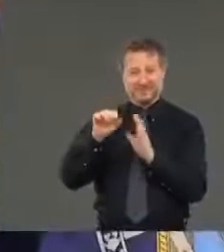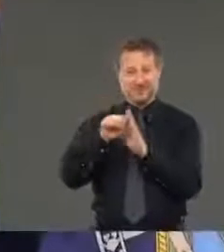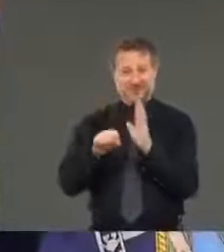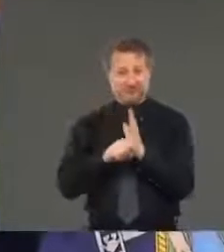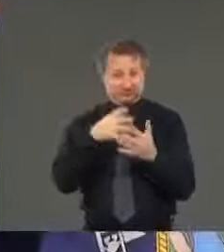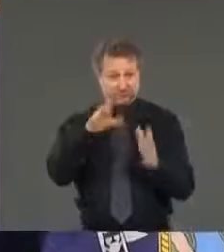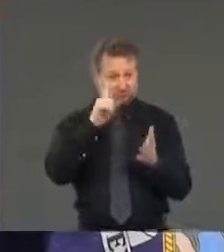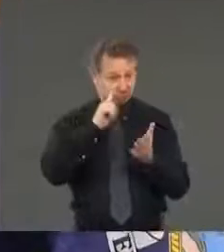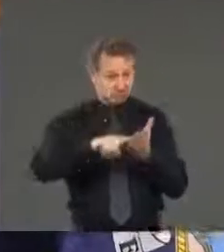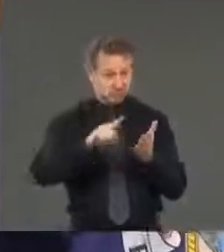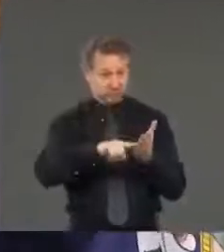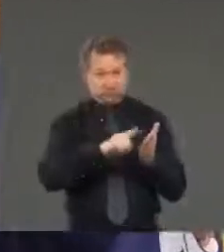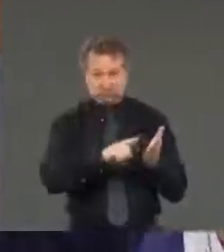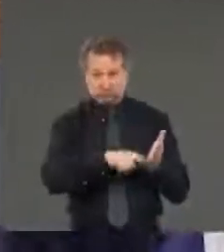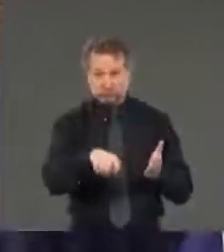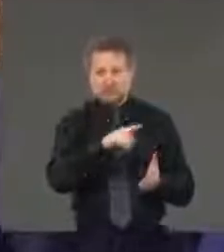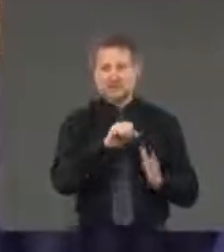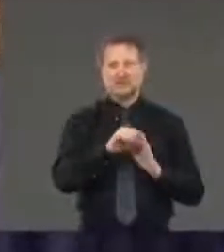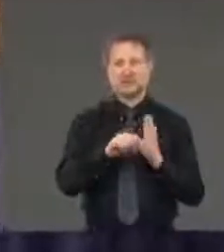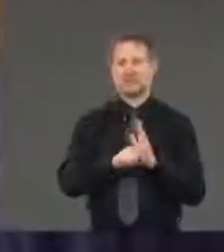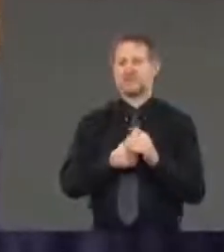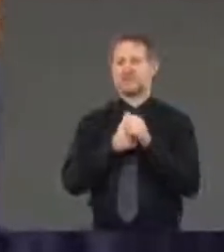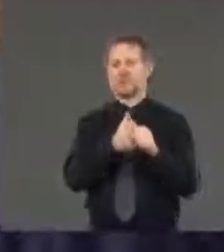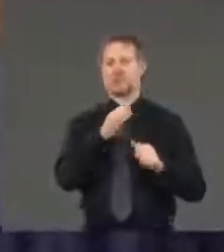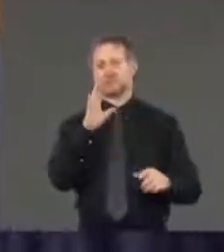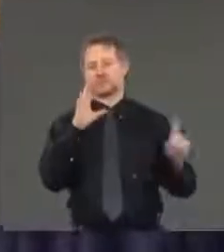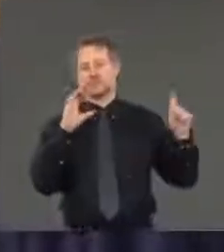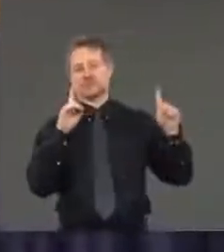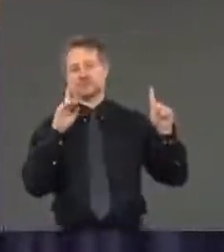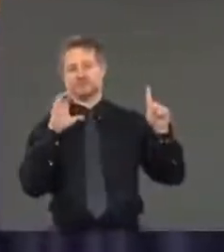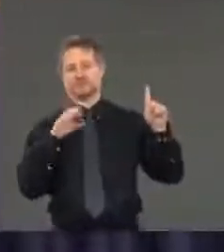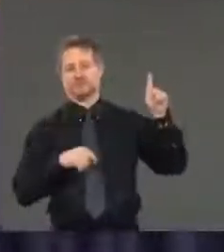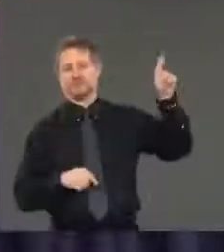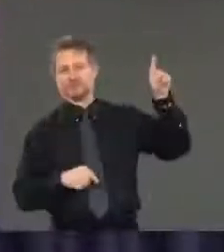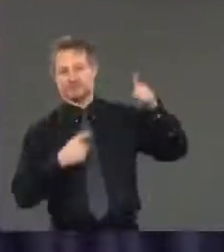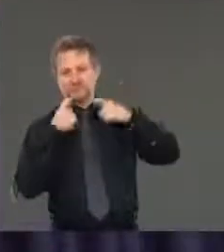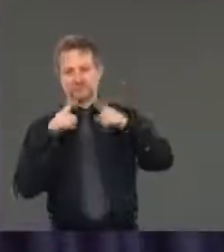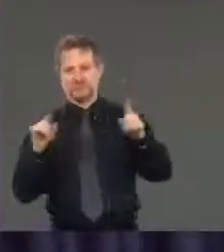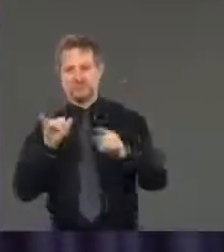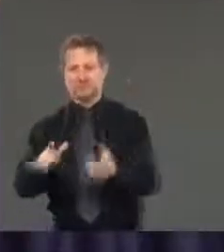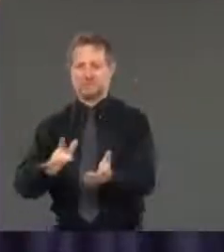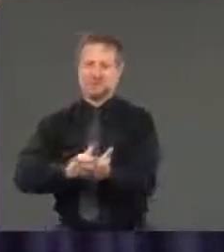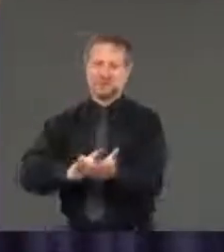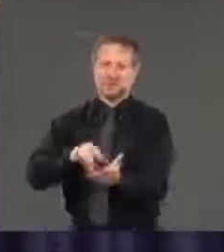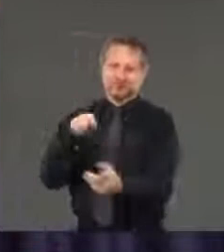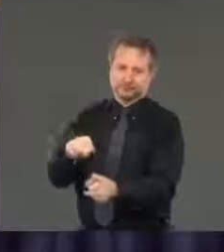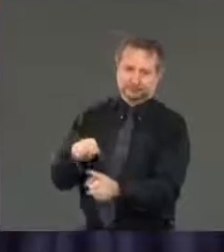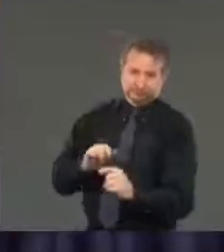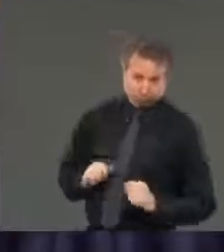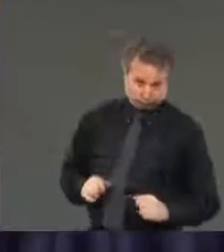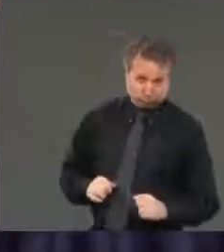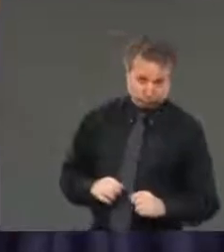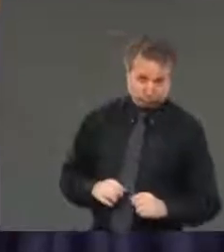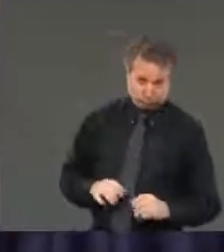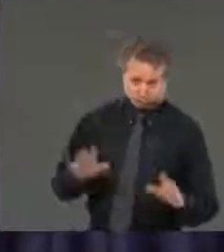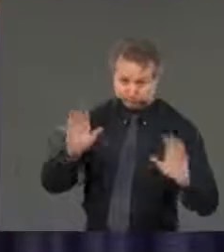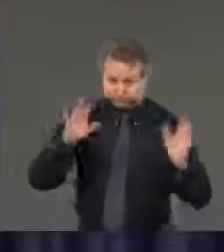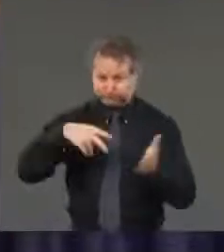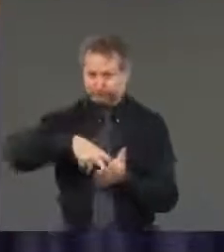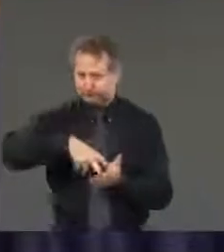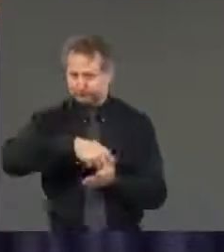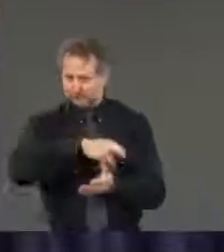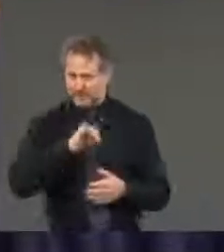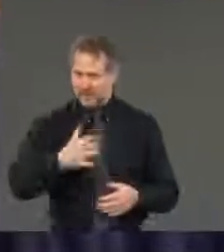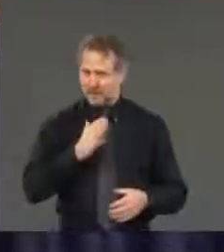is that have adopting the CDC guidance on hydroxychloroquine as state policy. So